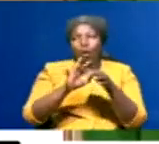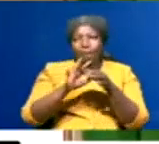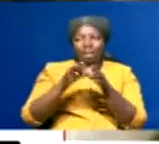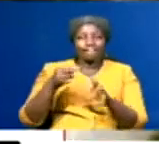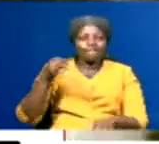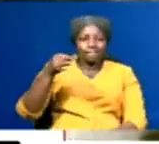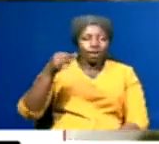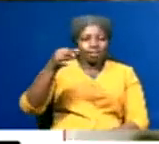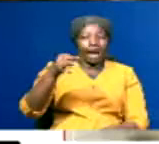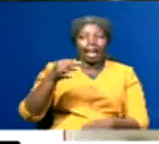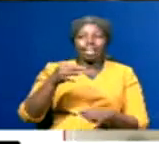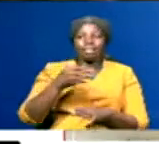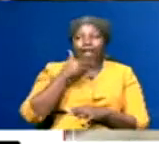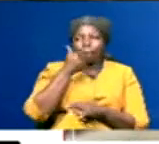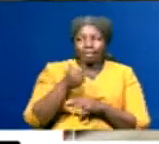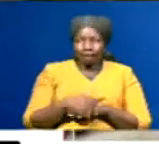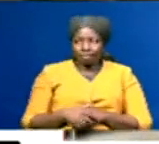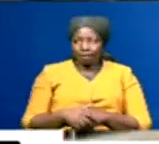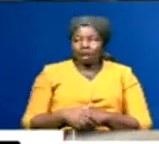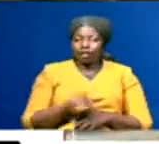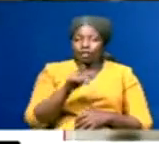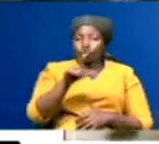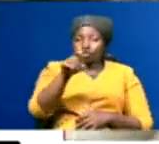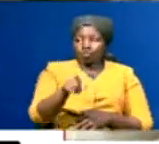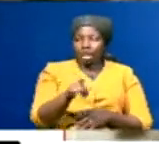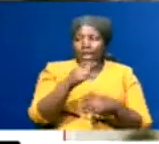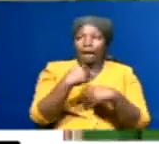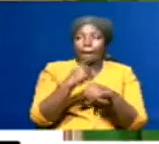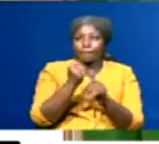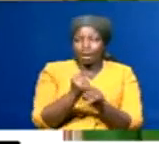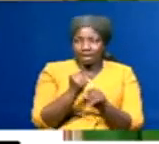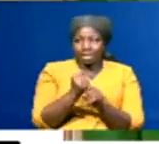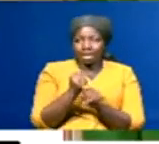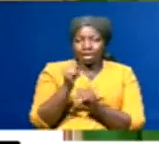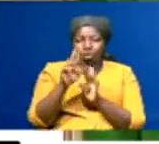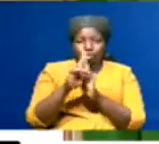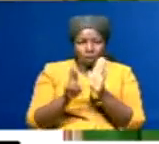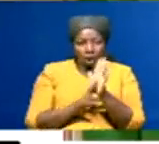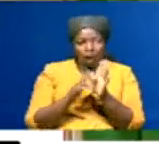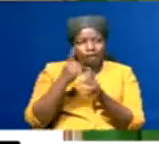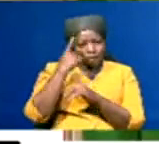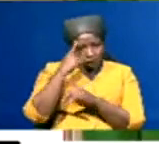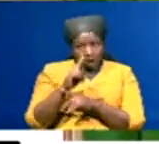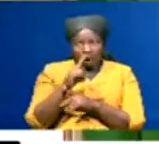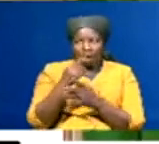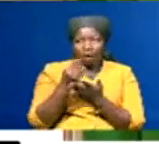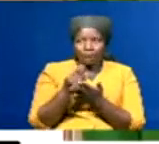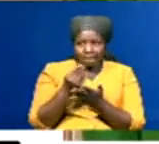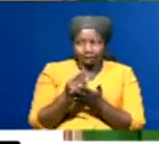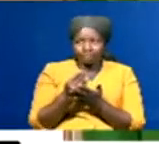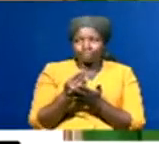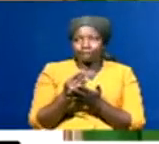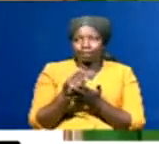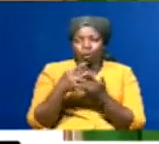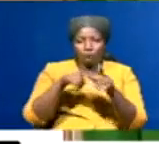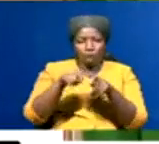is bright. You should be able to make provision for capitalization of your society,